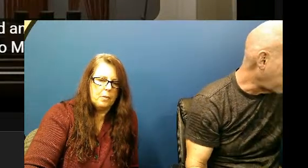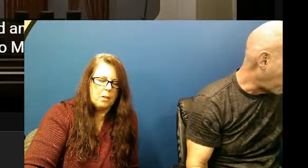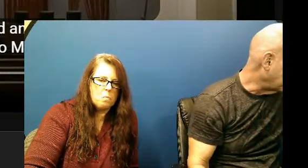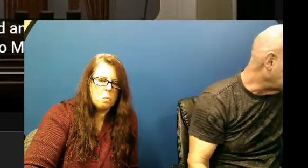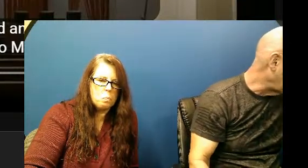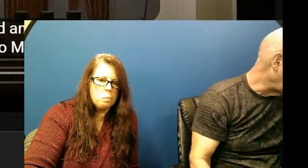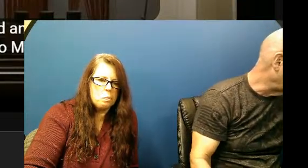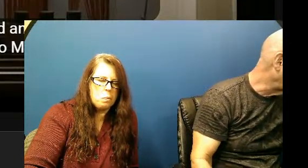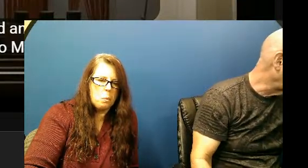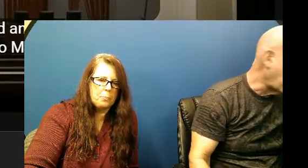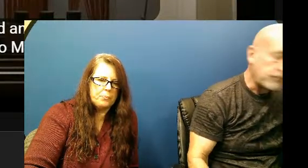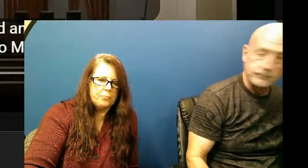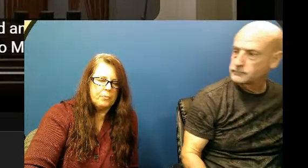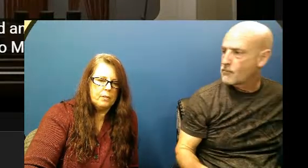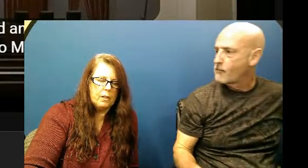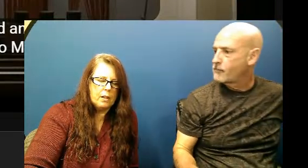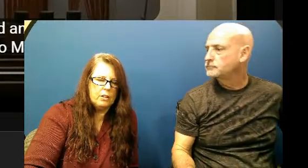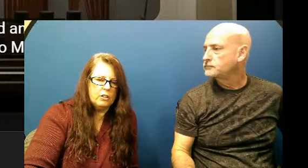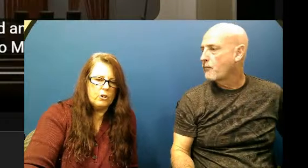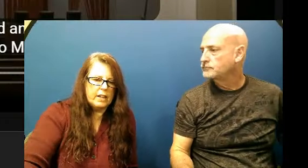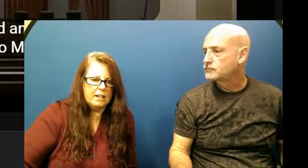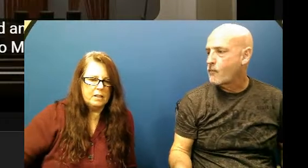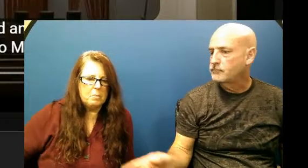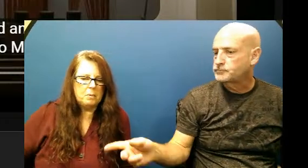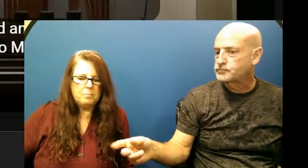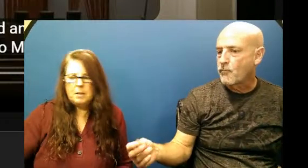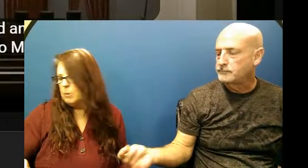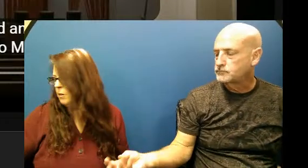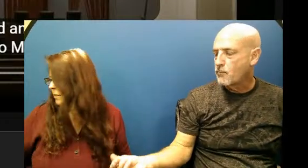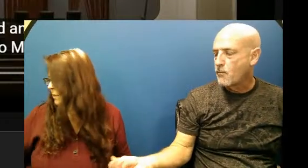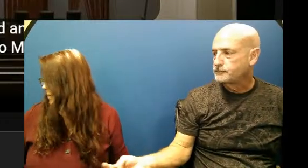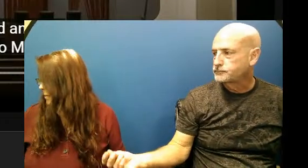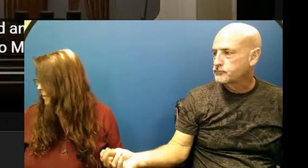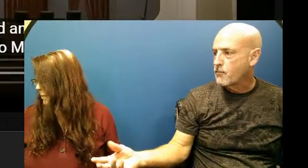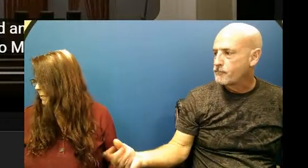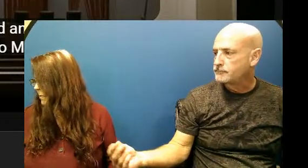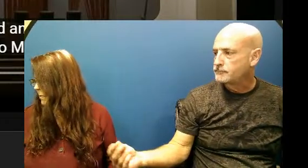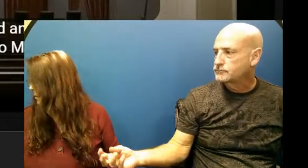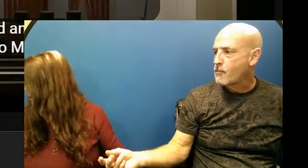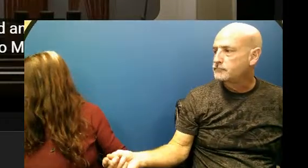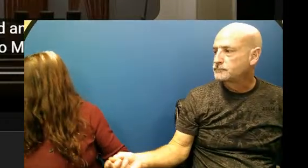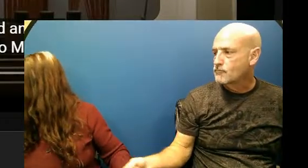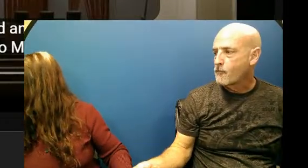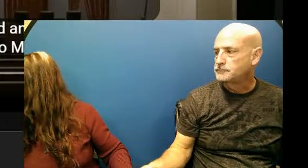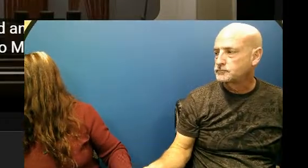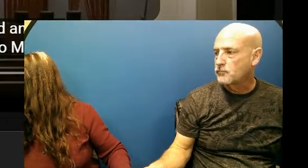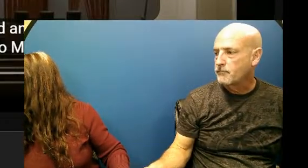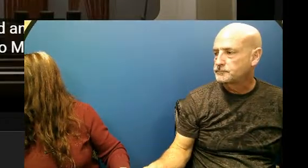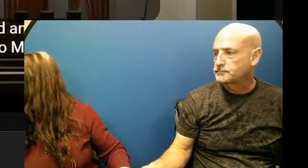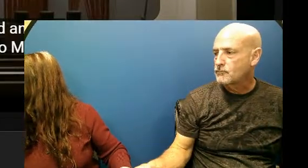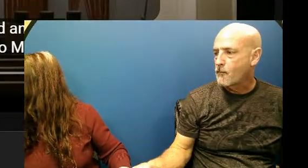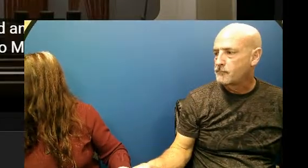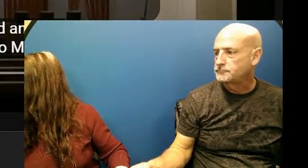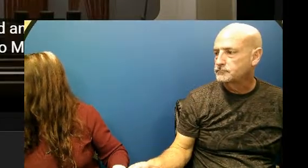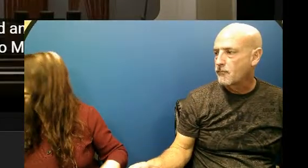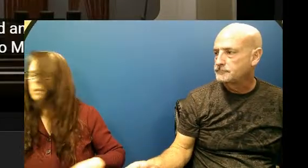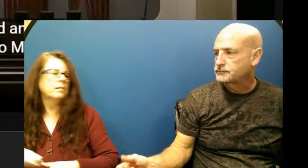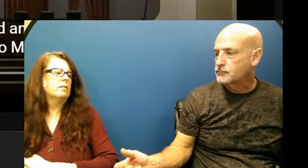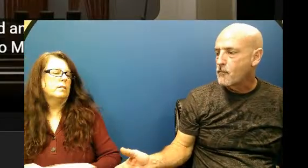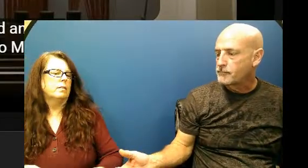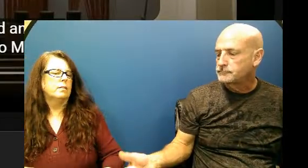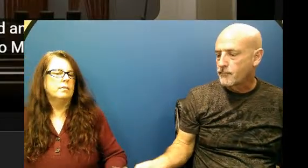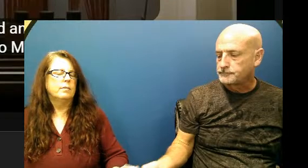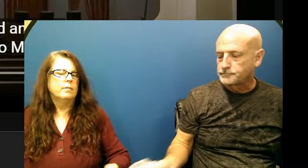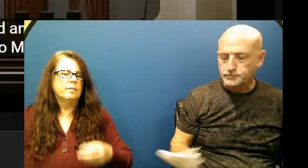nothing. They isolate a particular Look organic about it, problem. They might be getting to what you're talking about next.